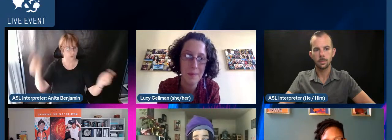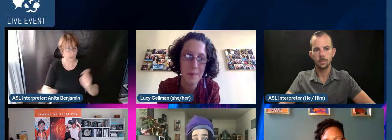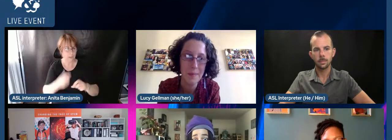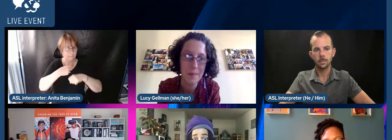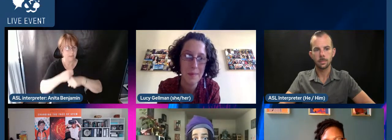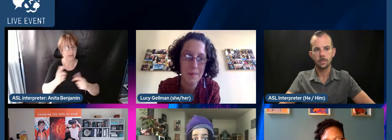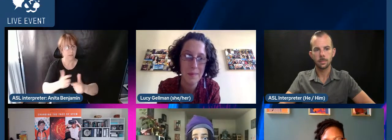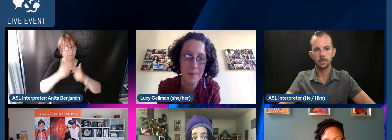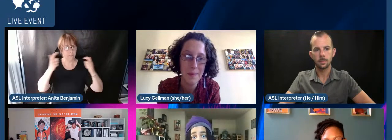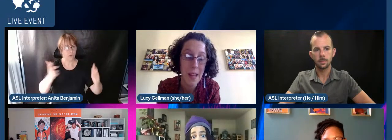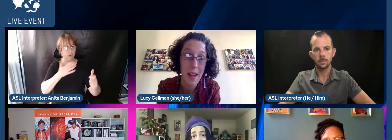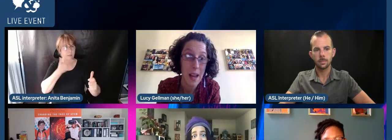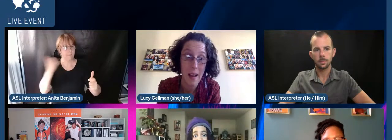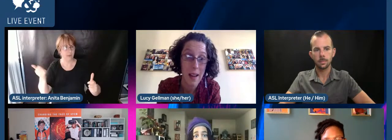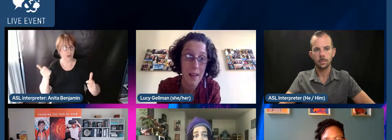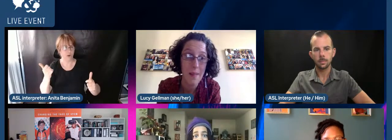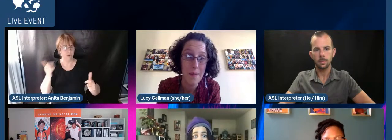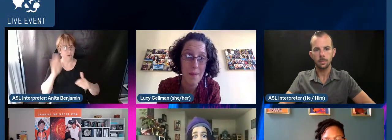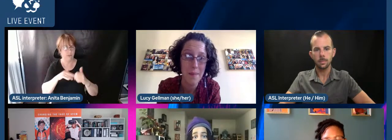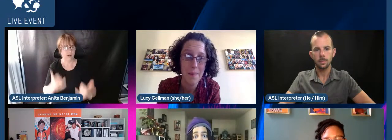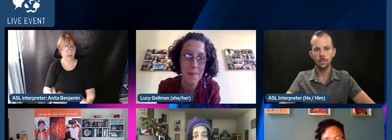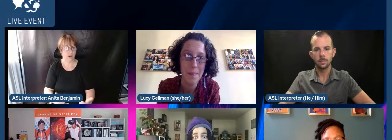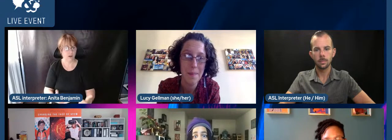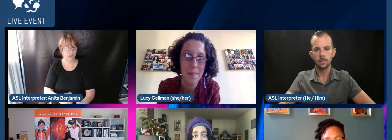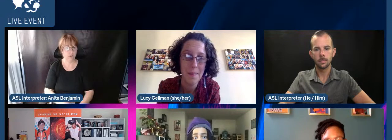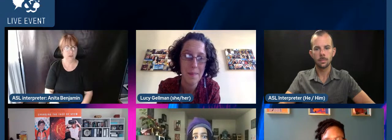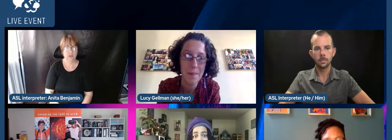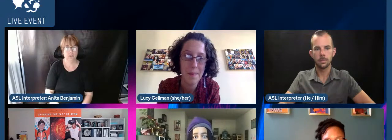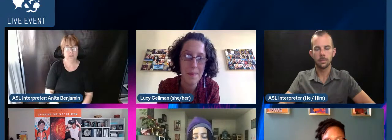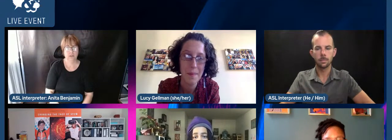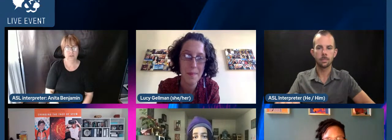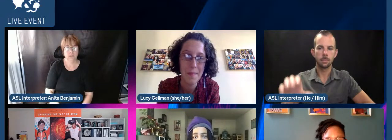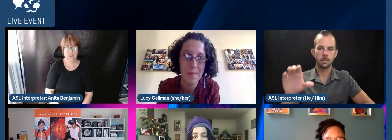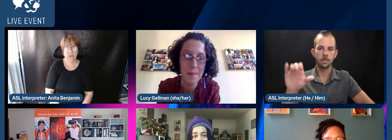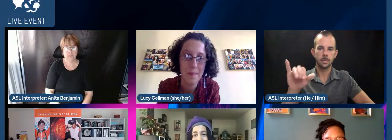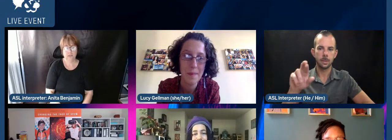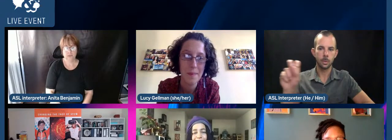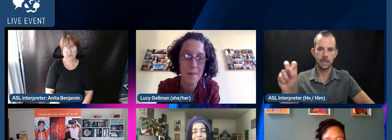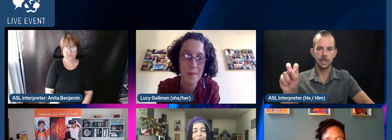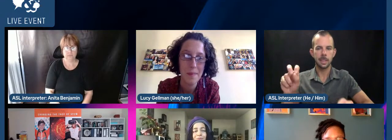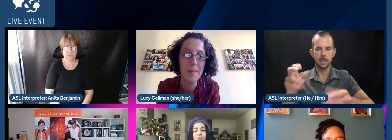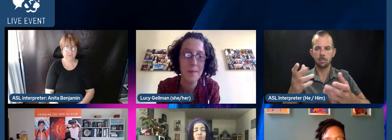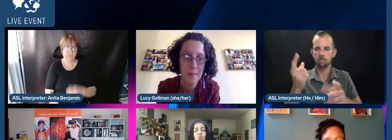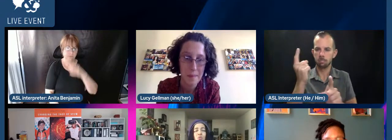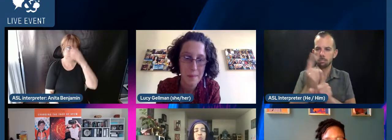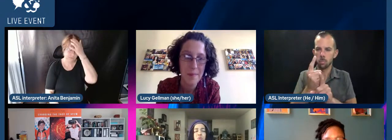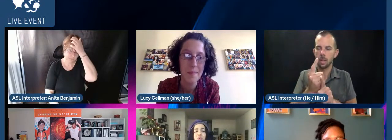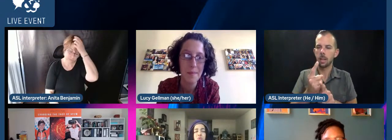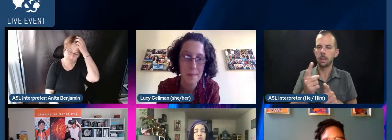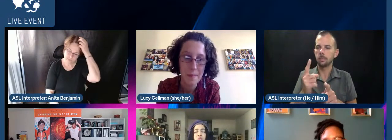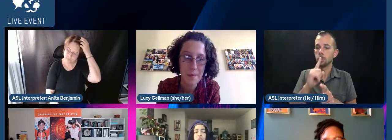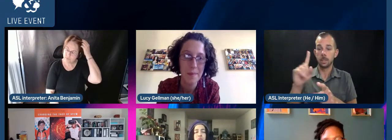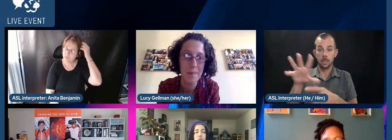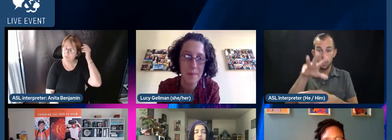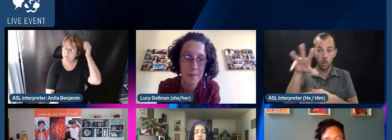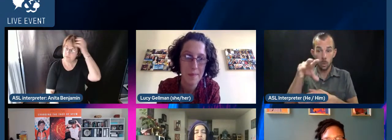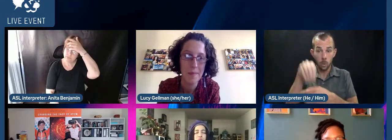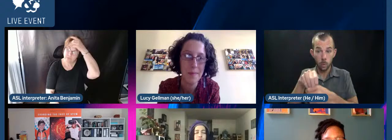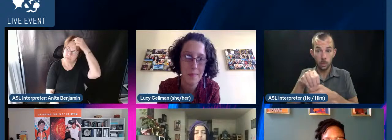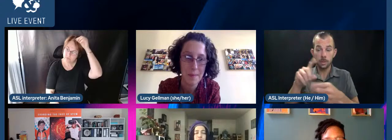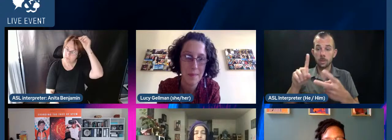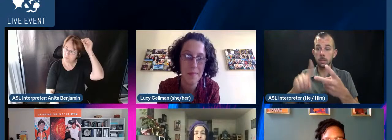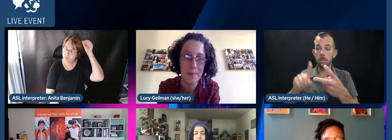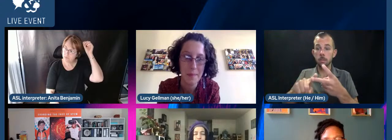what we have now. For sure. Like, inclusion and colonization is sort of how we got here, right? Like, that's the major failure of the